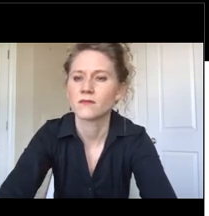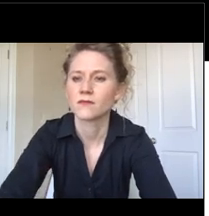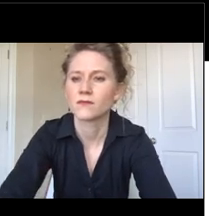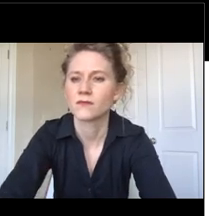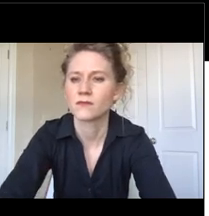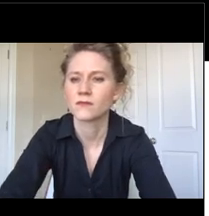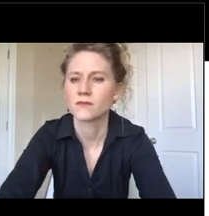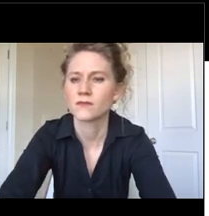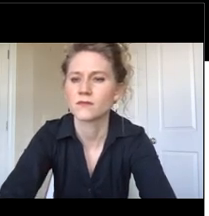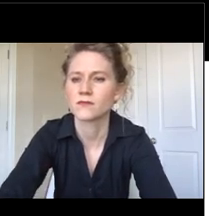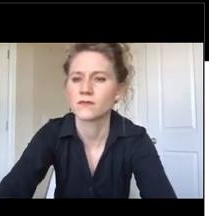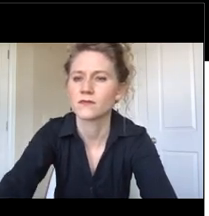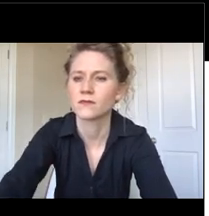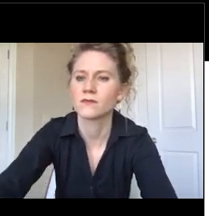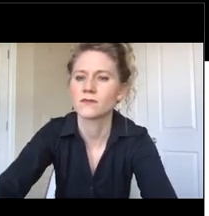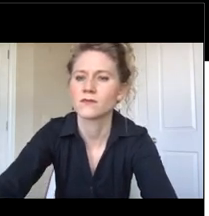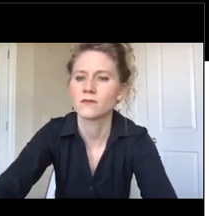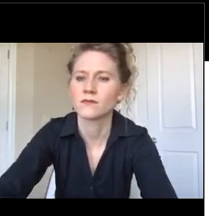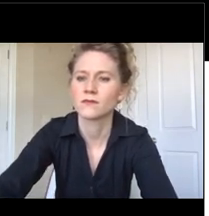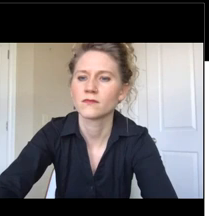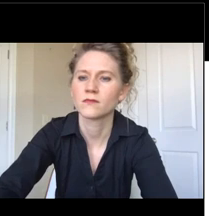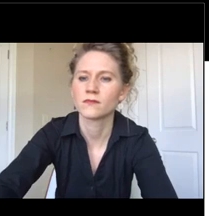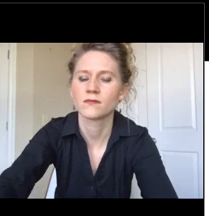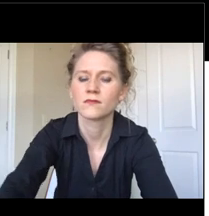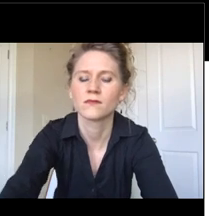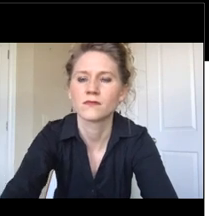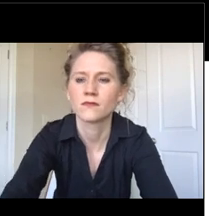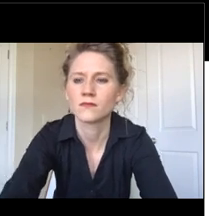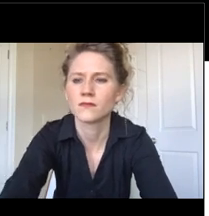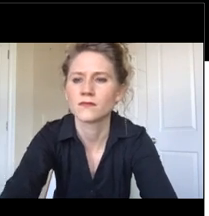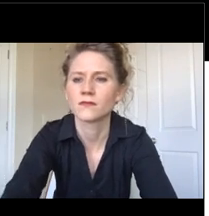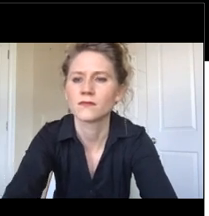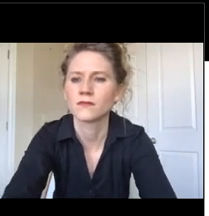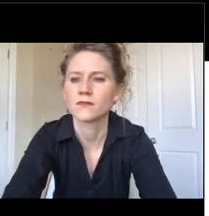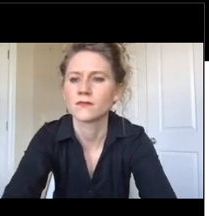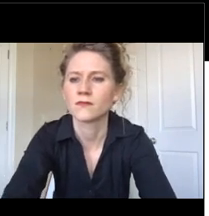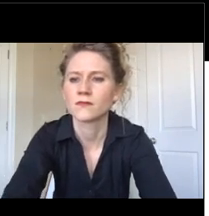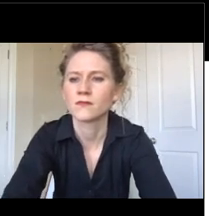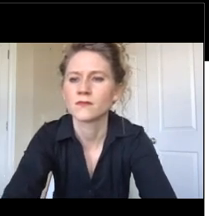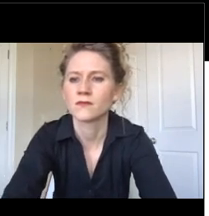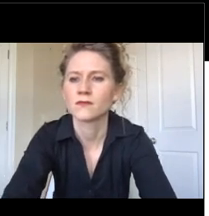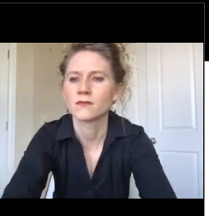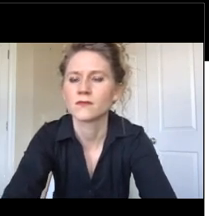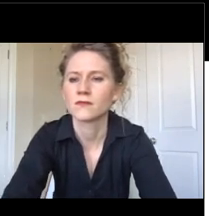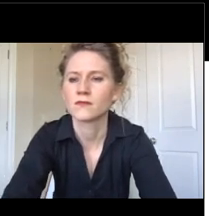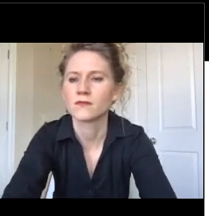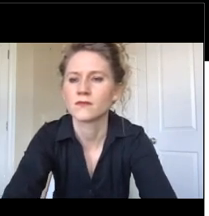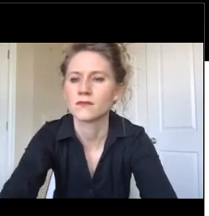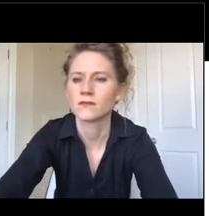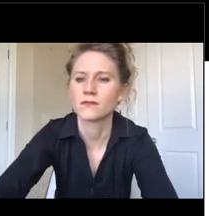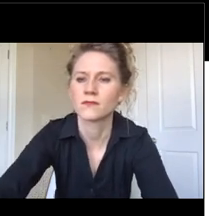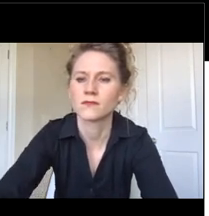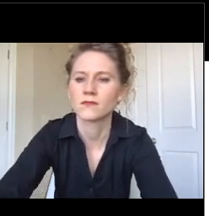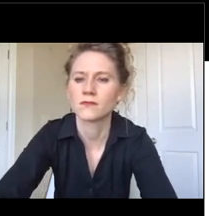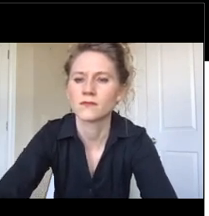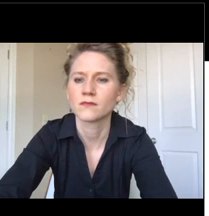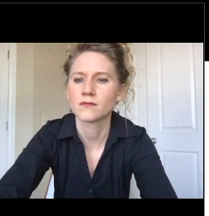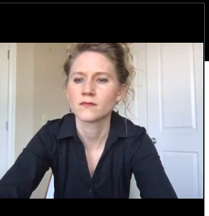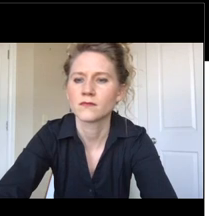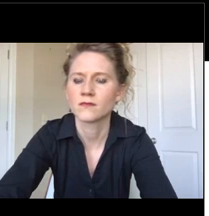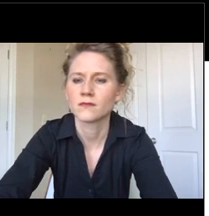we can control a lot of things and give great service, and we don't have to rely on an outside company to do that. And it helps from my point of view because we have problems with other divisions and